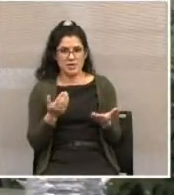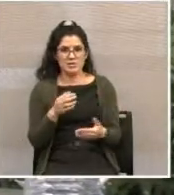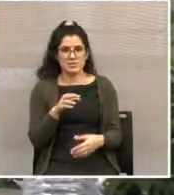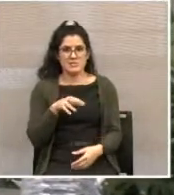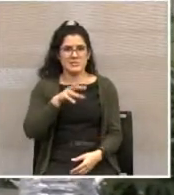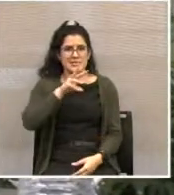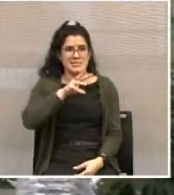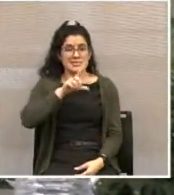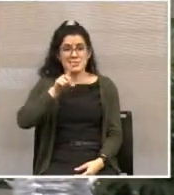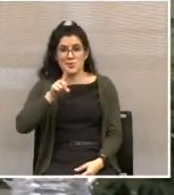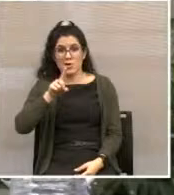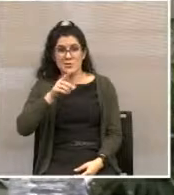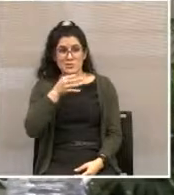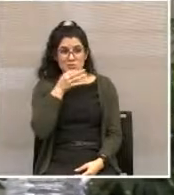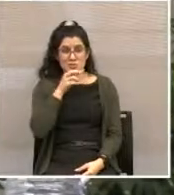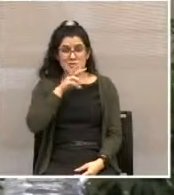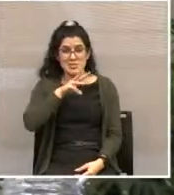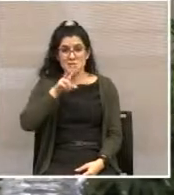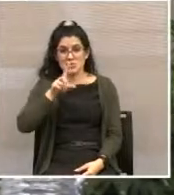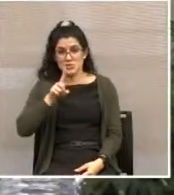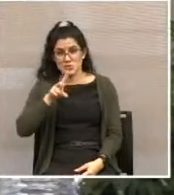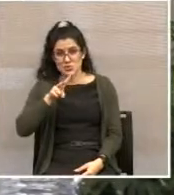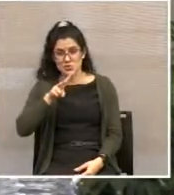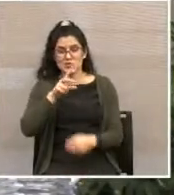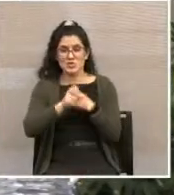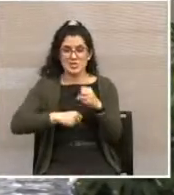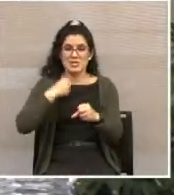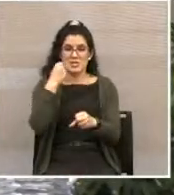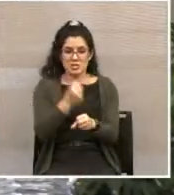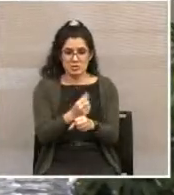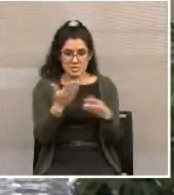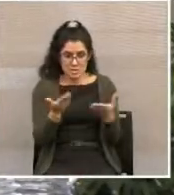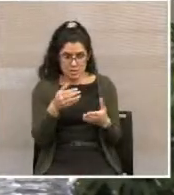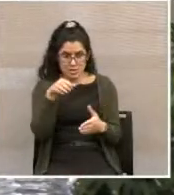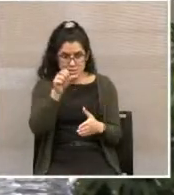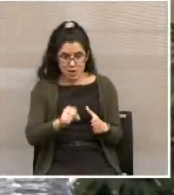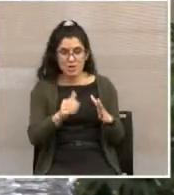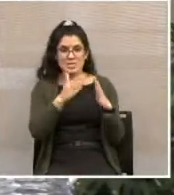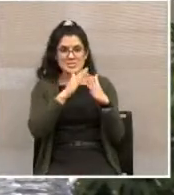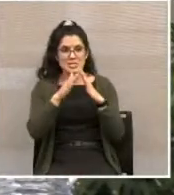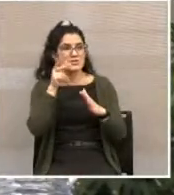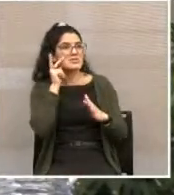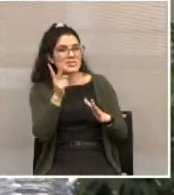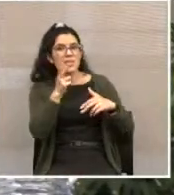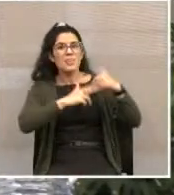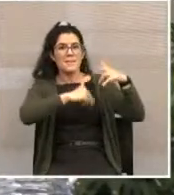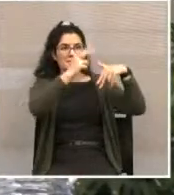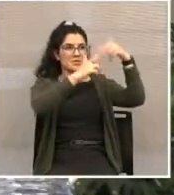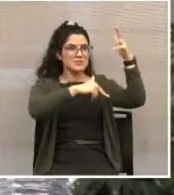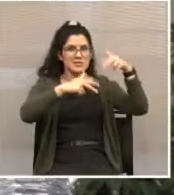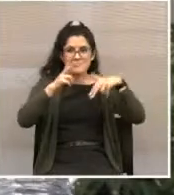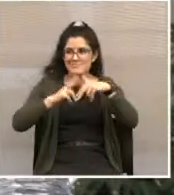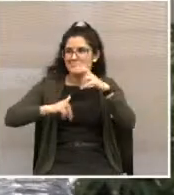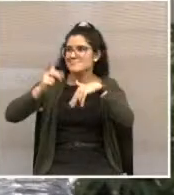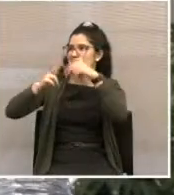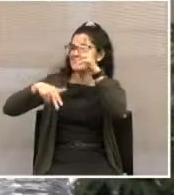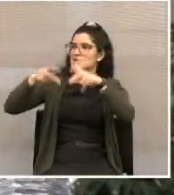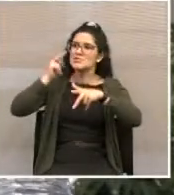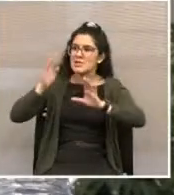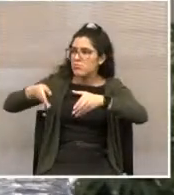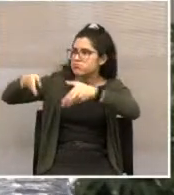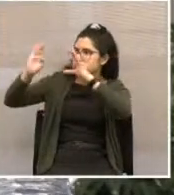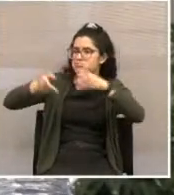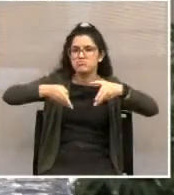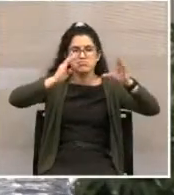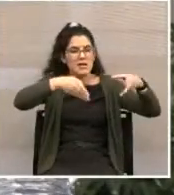going to 62 years, of a very southern city. Now you see all the buildings, now you see all the megalopolis and